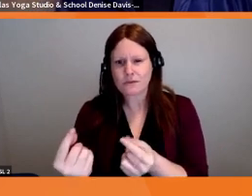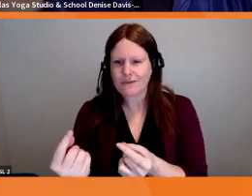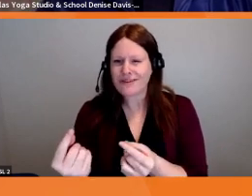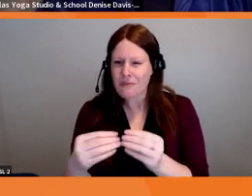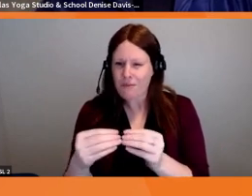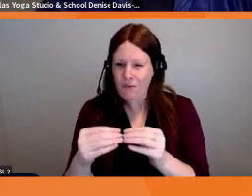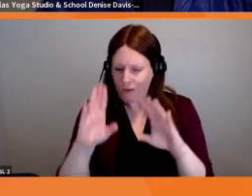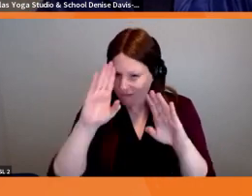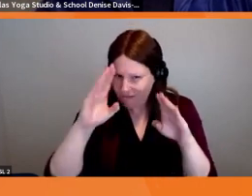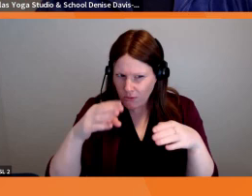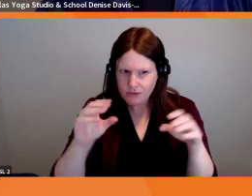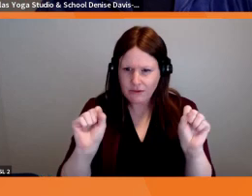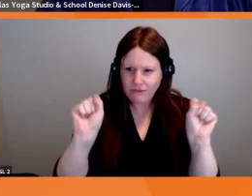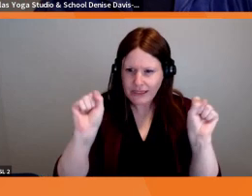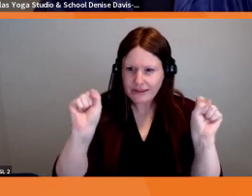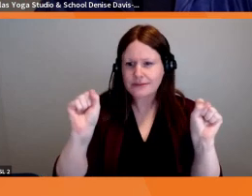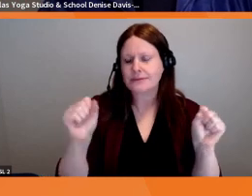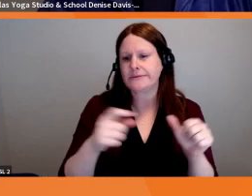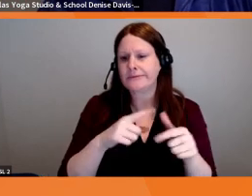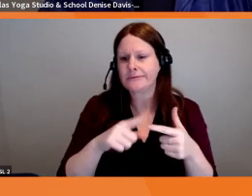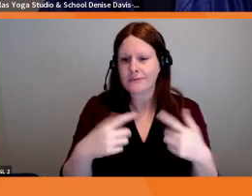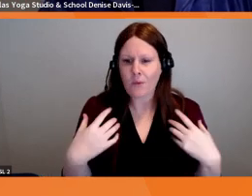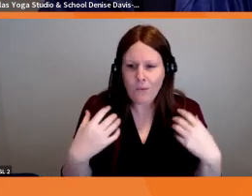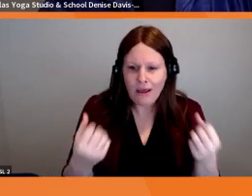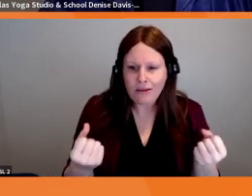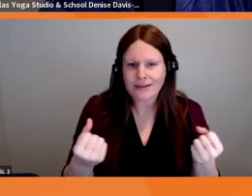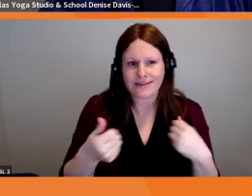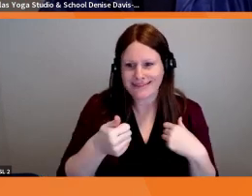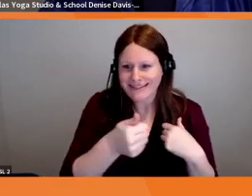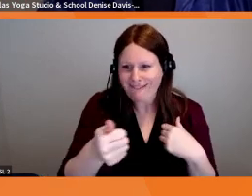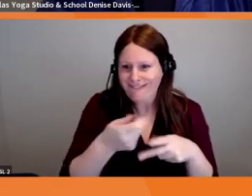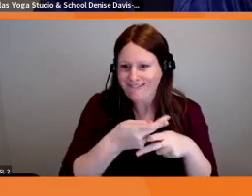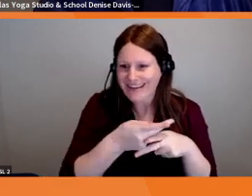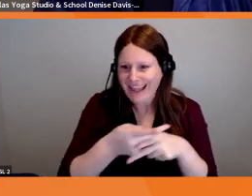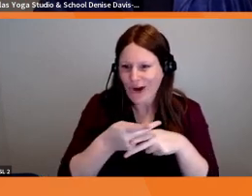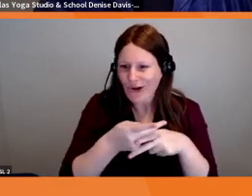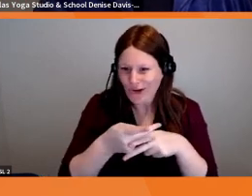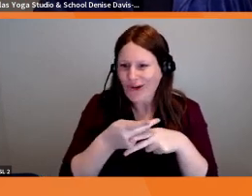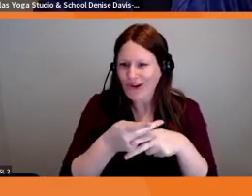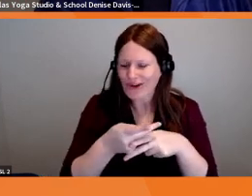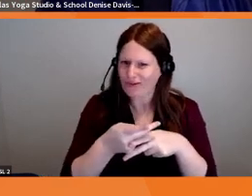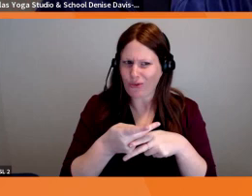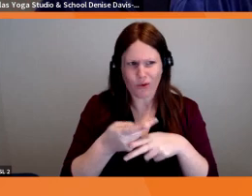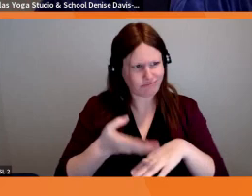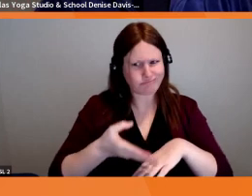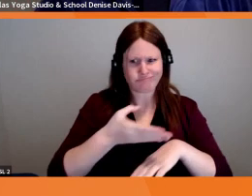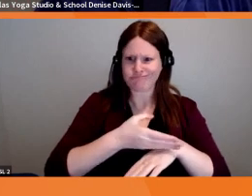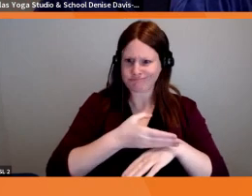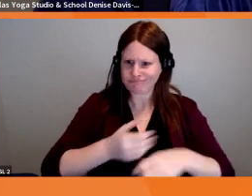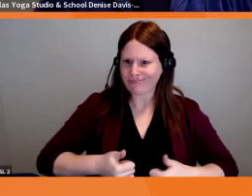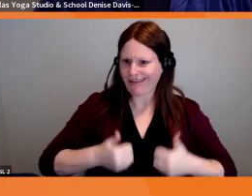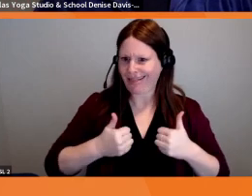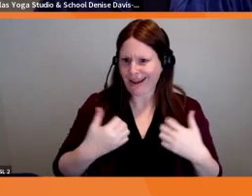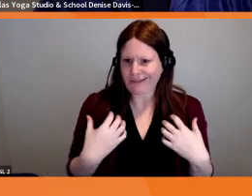wellness, that takes care of the self-care component of having a healthy lifestyle. And even